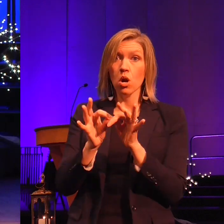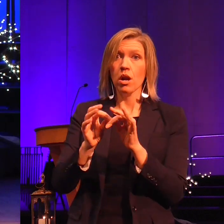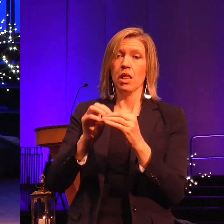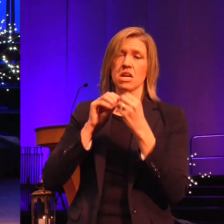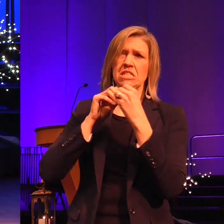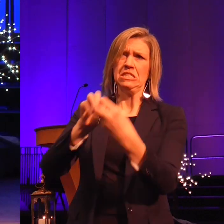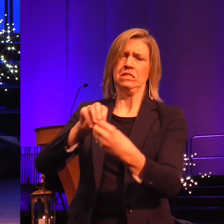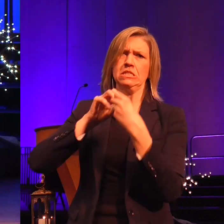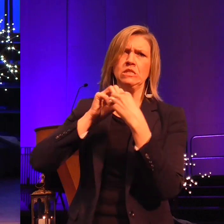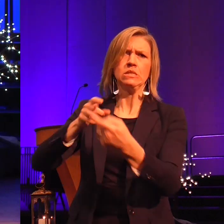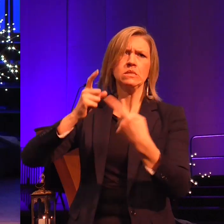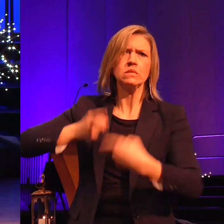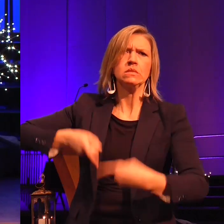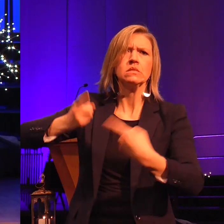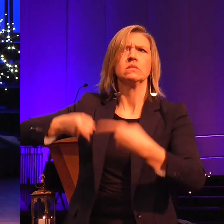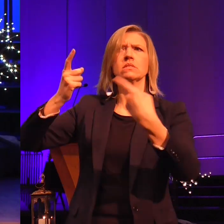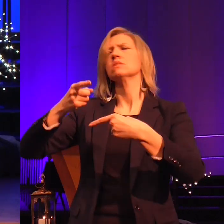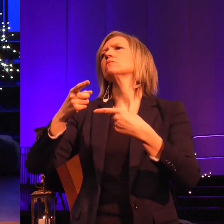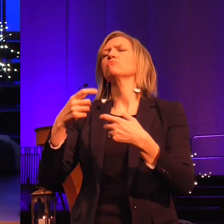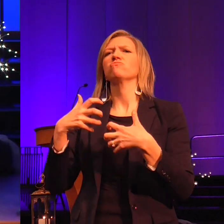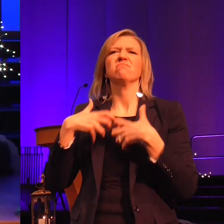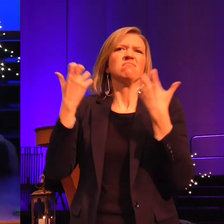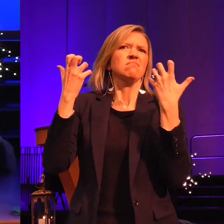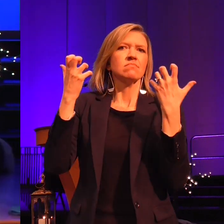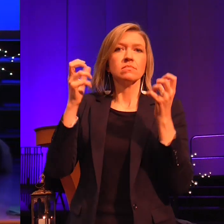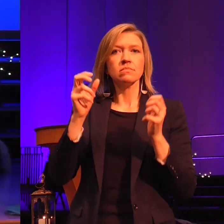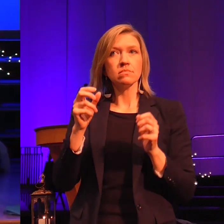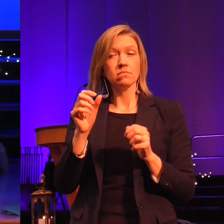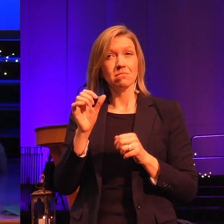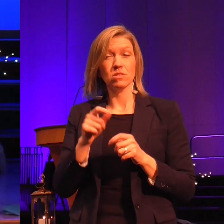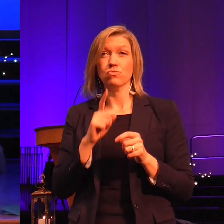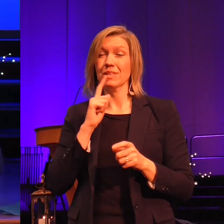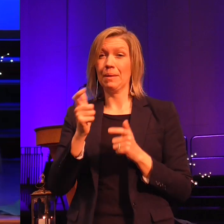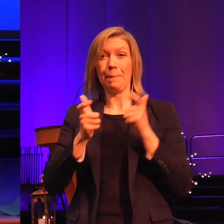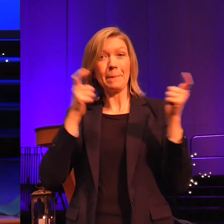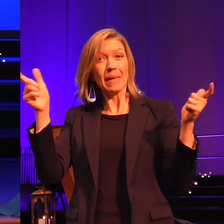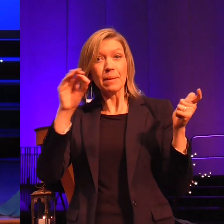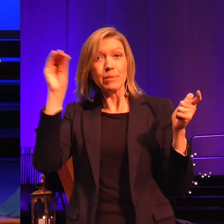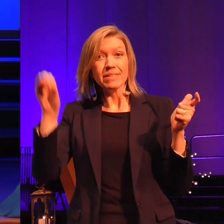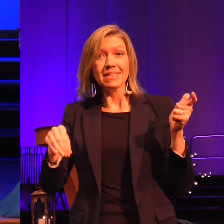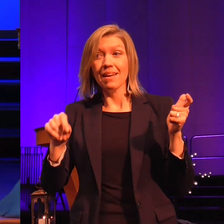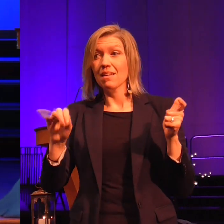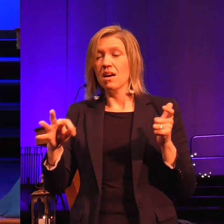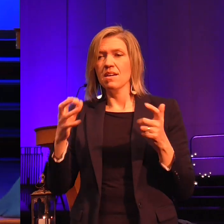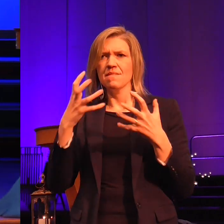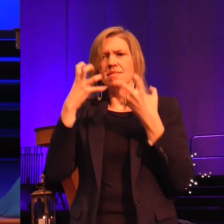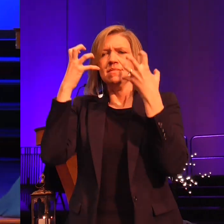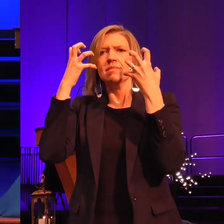and being resentful about? And a huge percentage of what we go, isn't worth it. There are some things that are